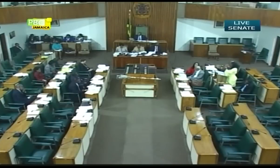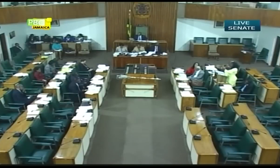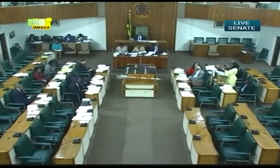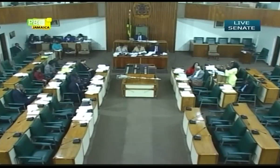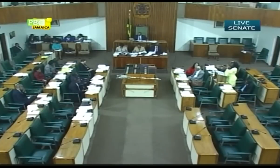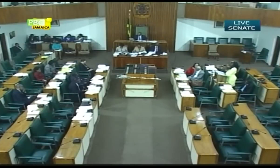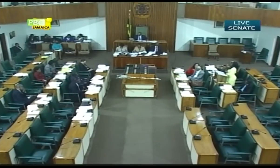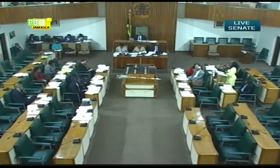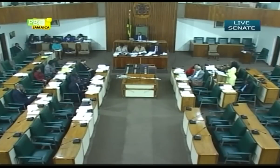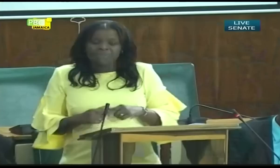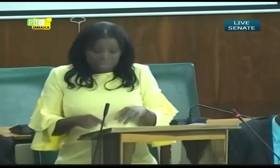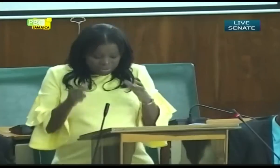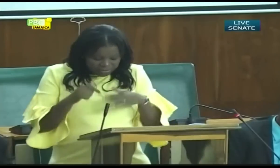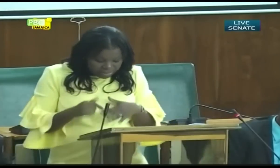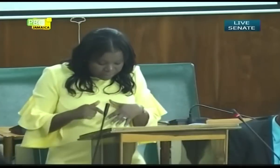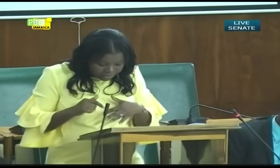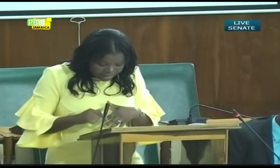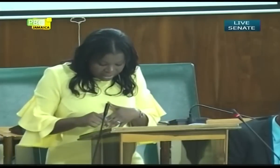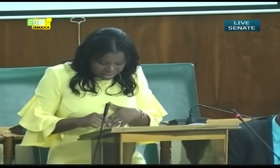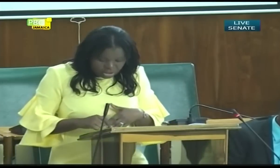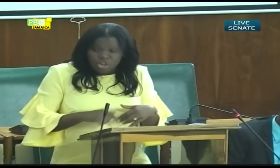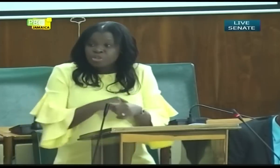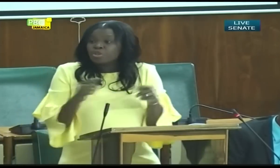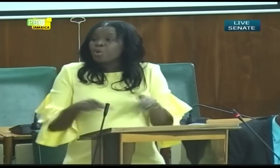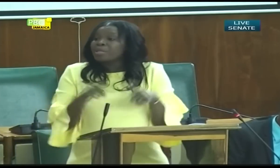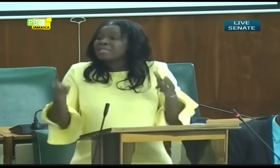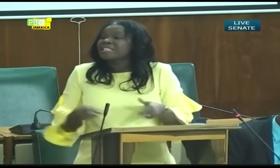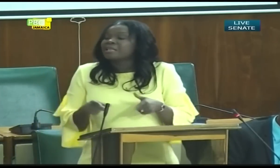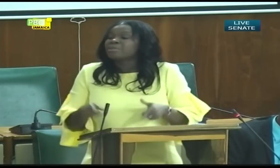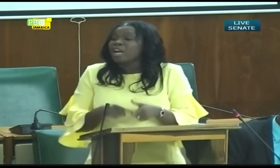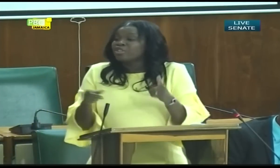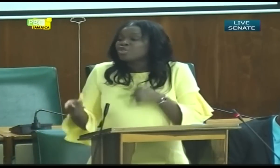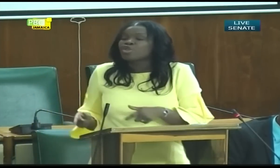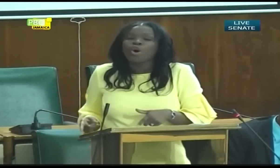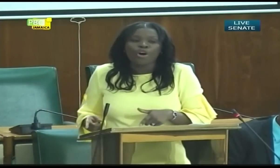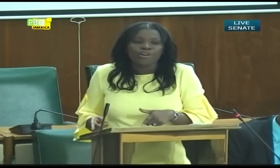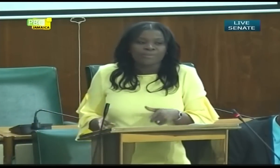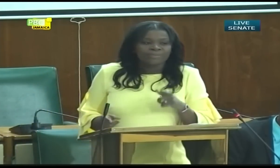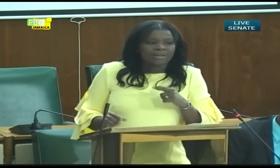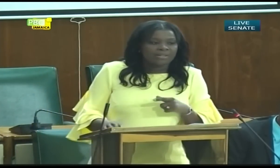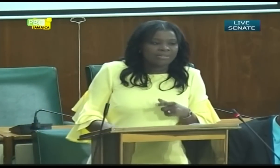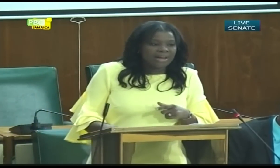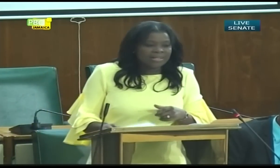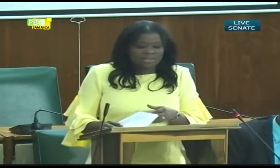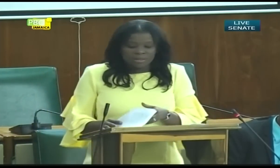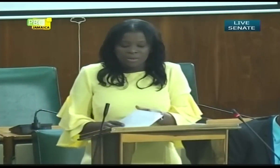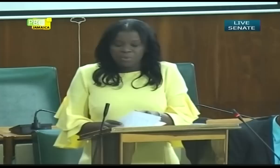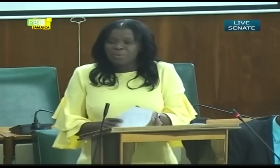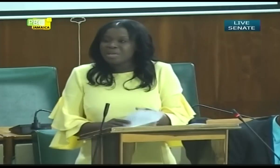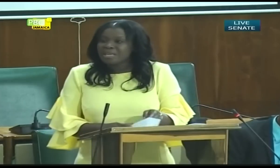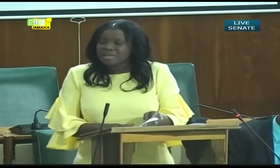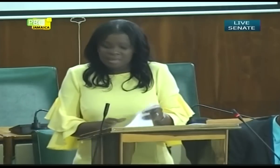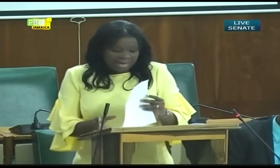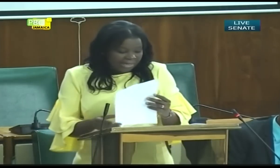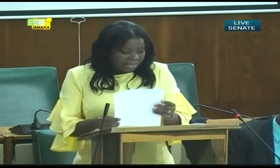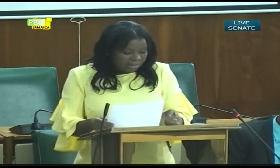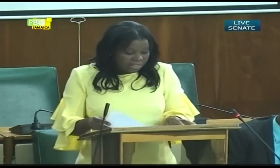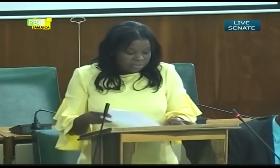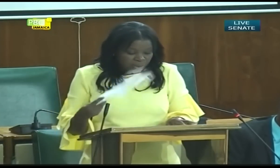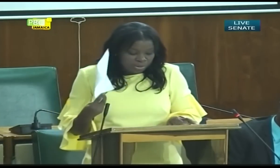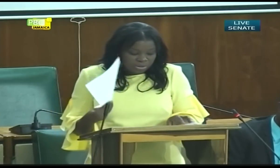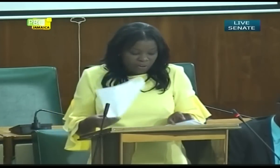that more resources be provided to the court system to ensure that we